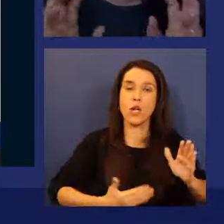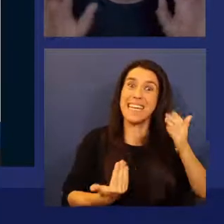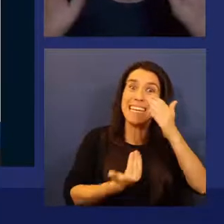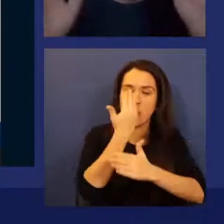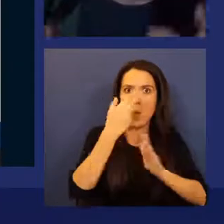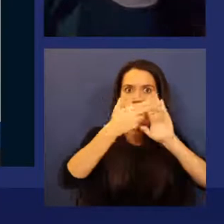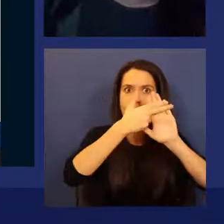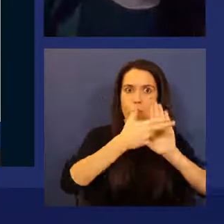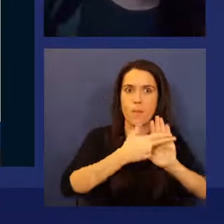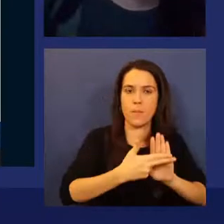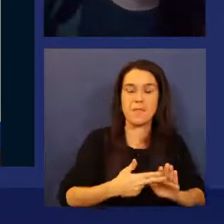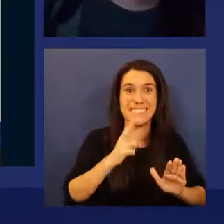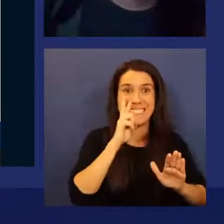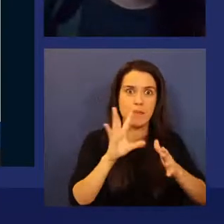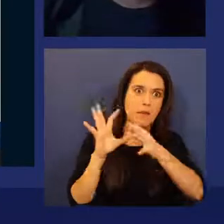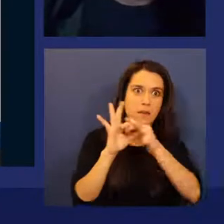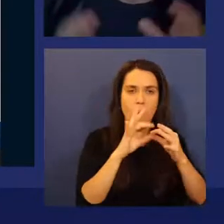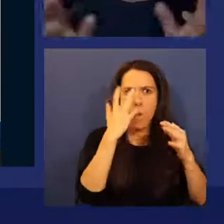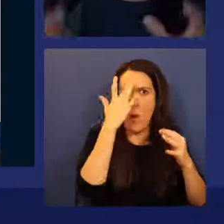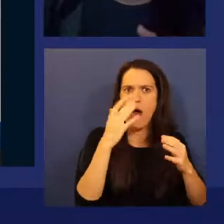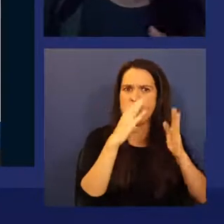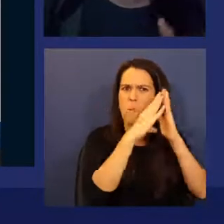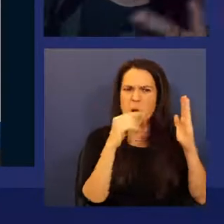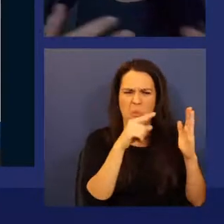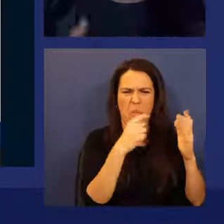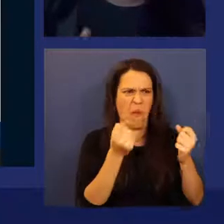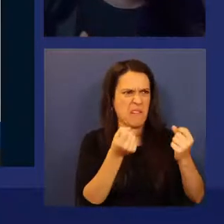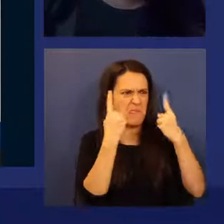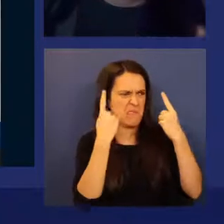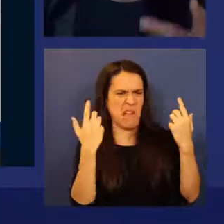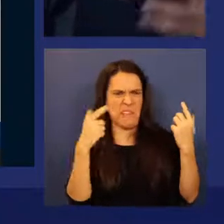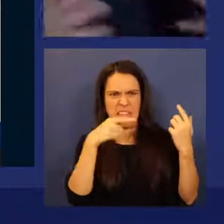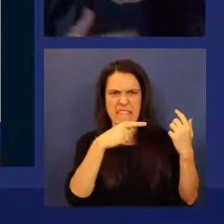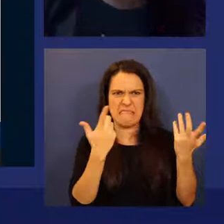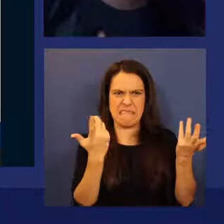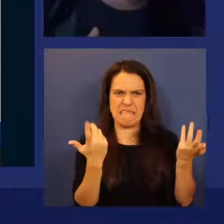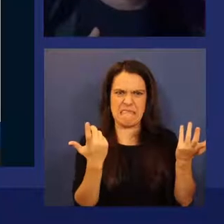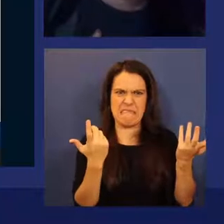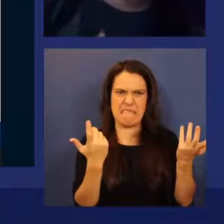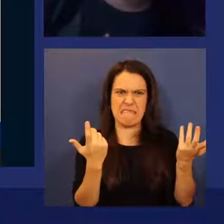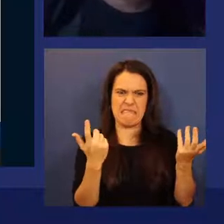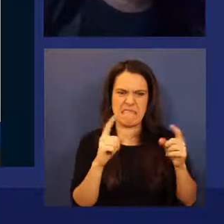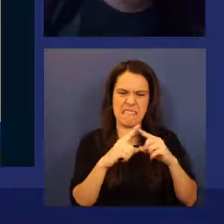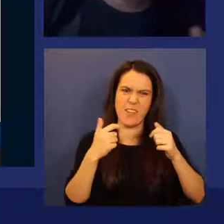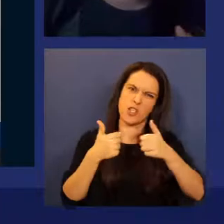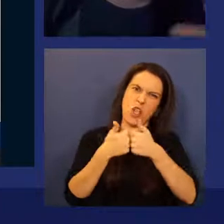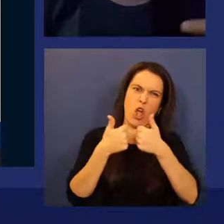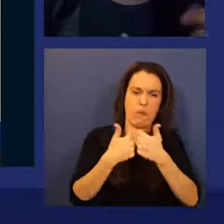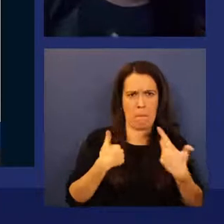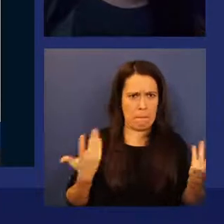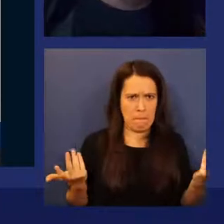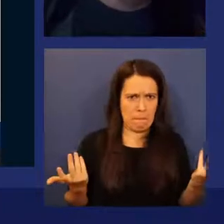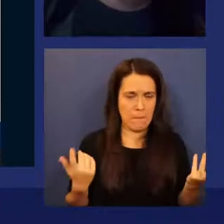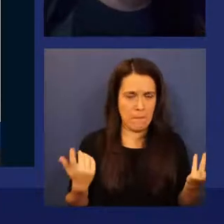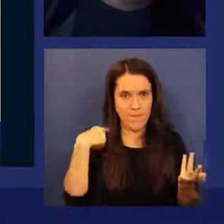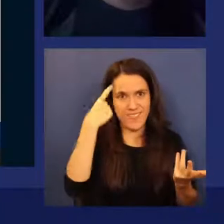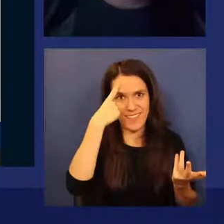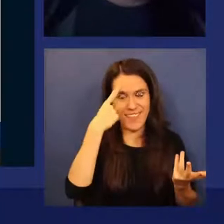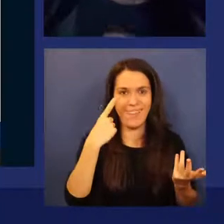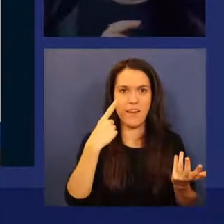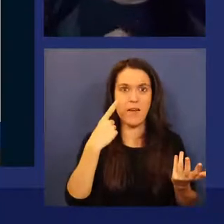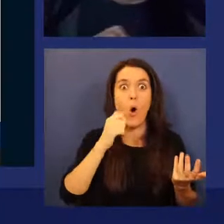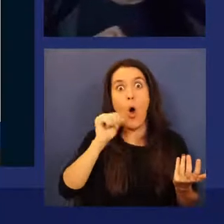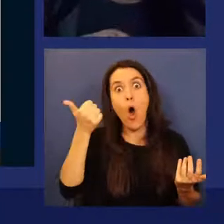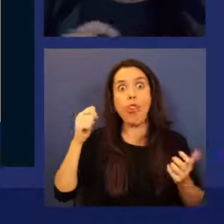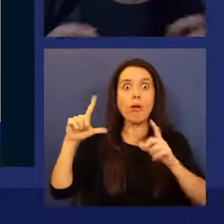identify what I actually want the model to understand, as opposed to it defaulting to some level of truth that it got from 1,000 other